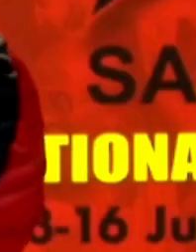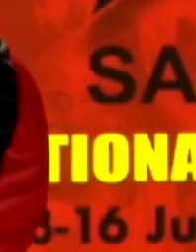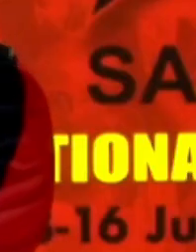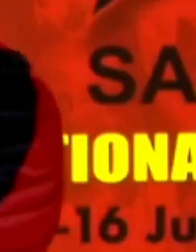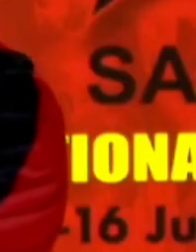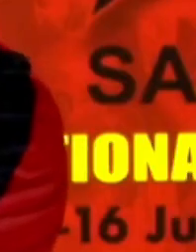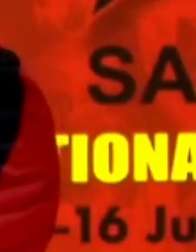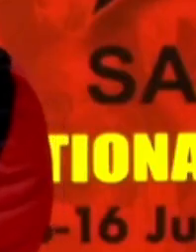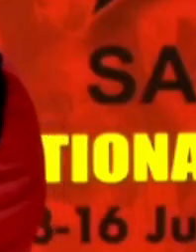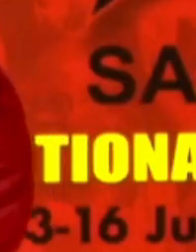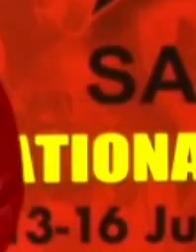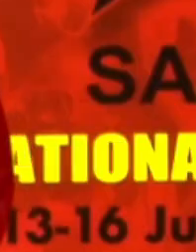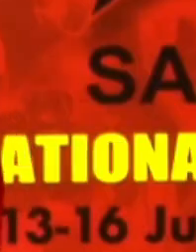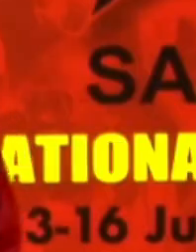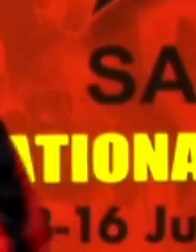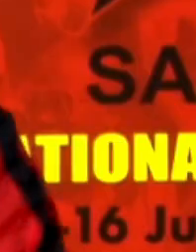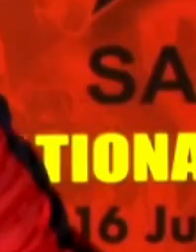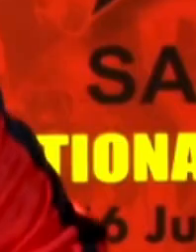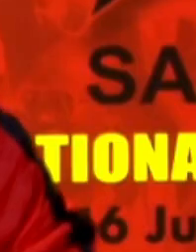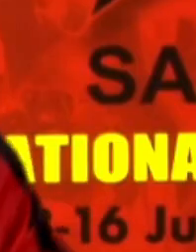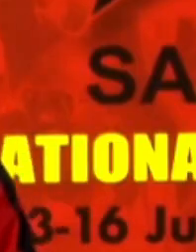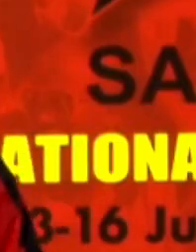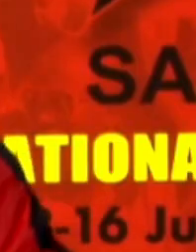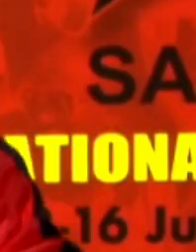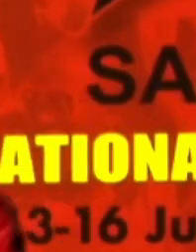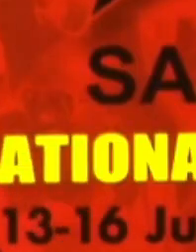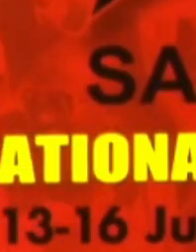Thanks, Chair of the session.